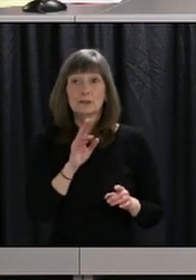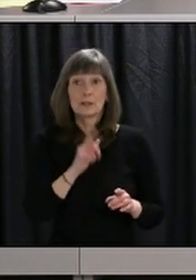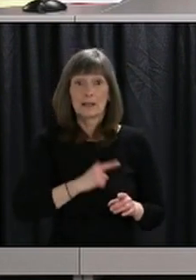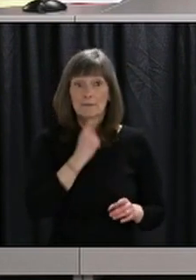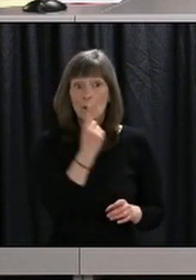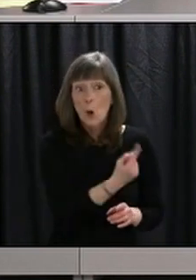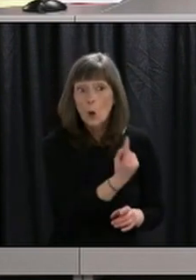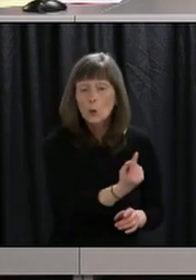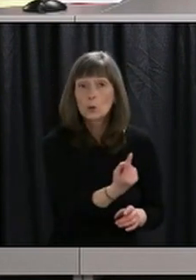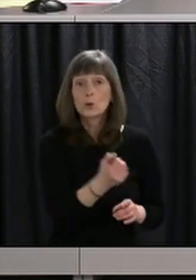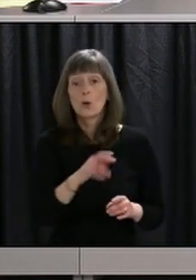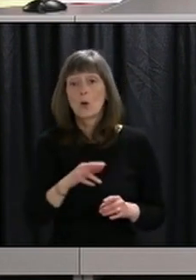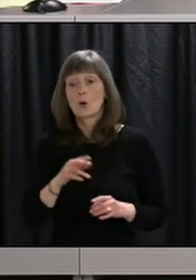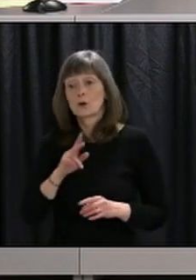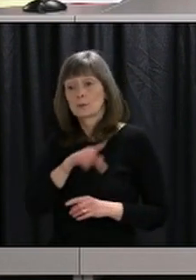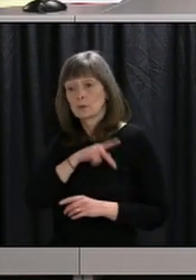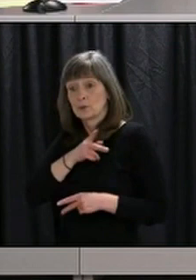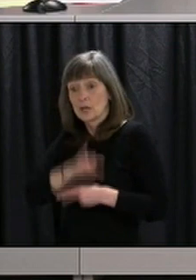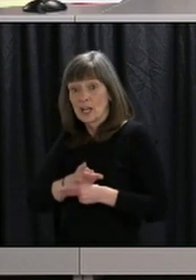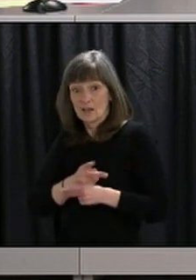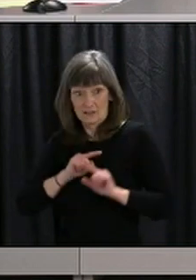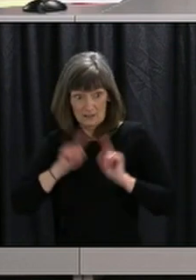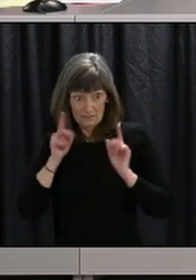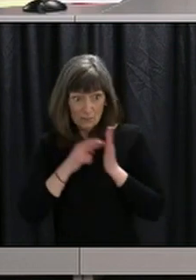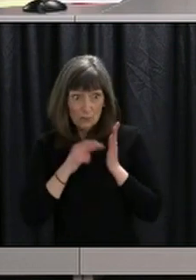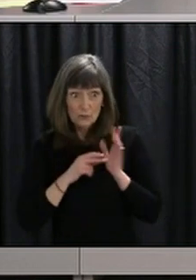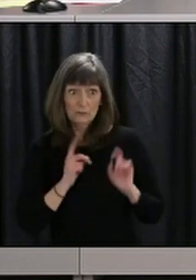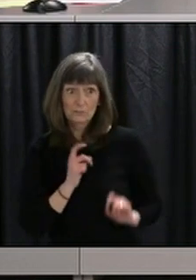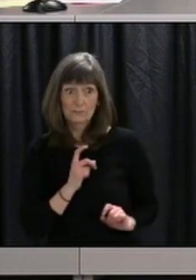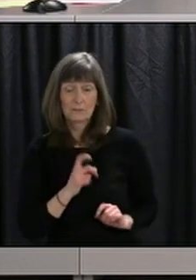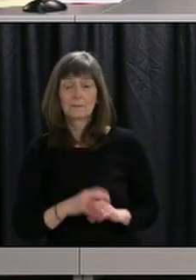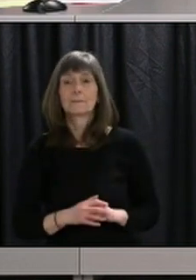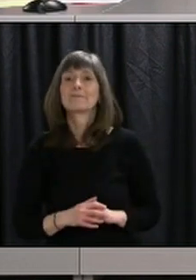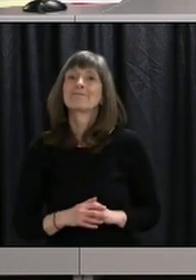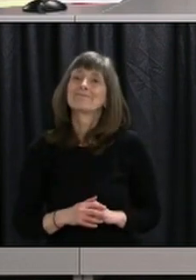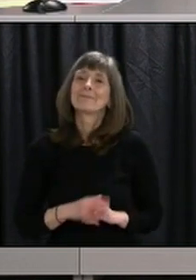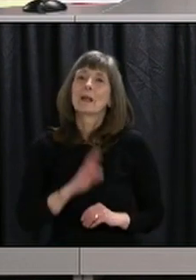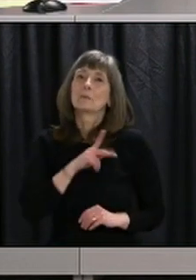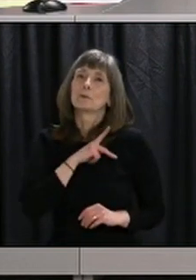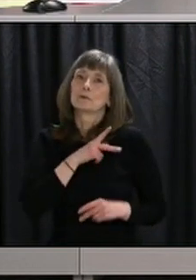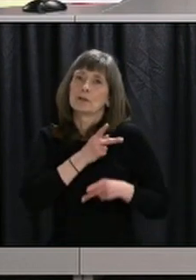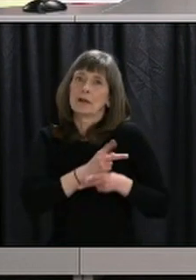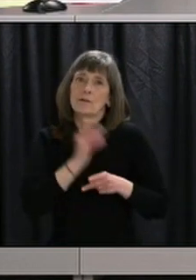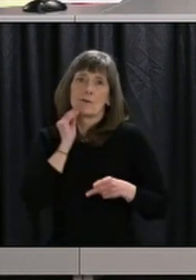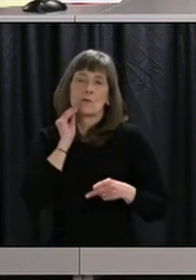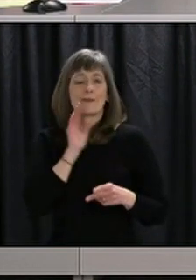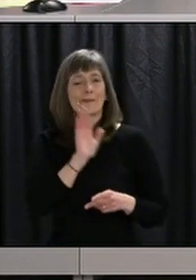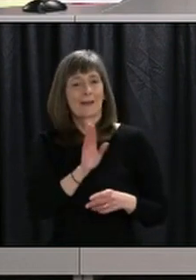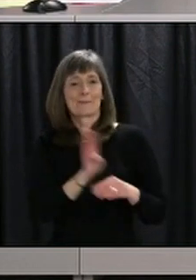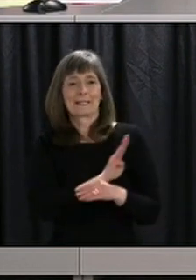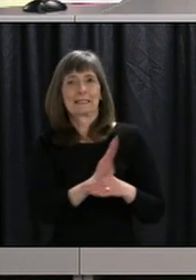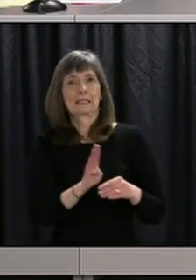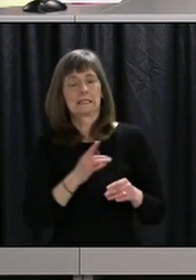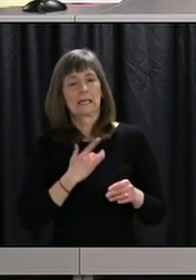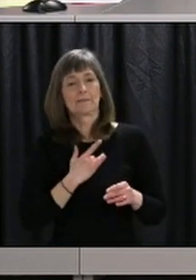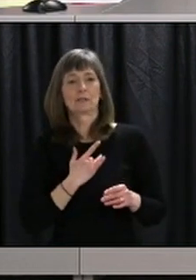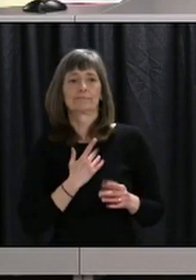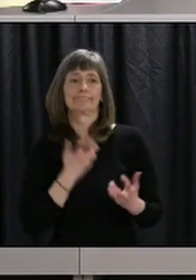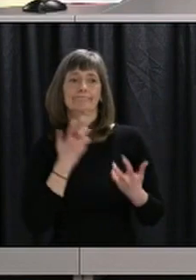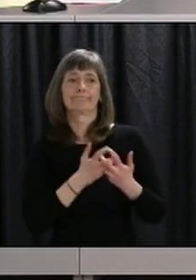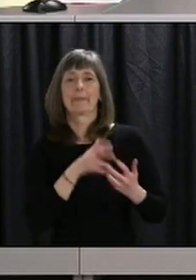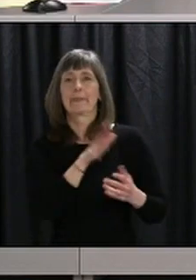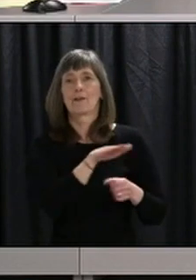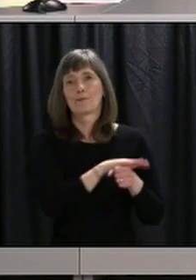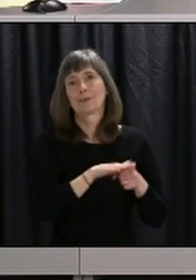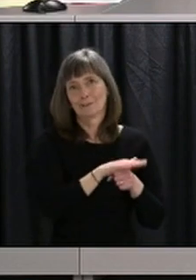just regularly in the community? So I think personal care homes have made decisions based on what they feel is most appropriate for